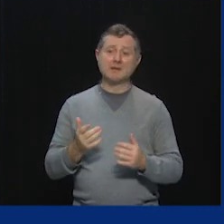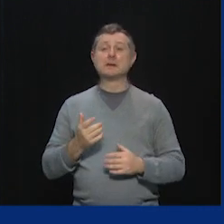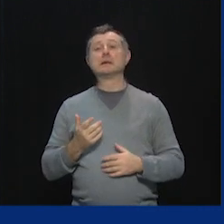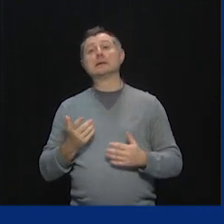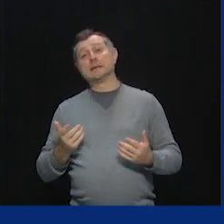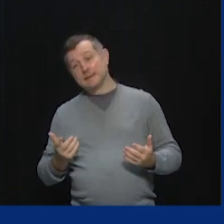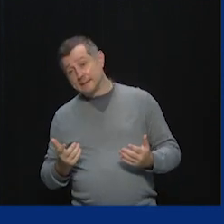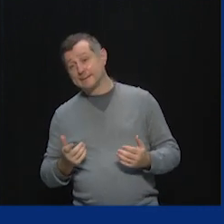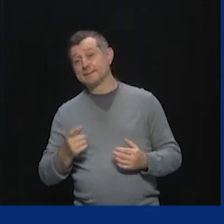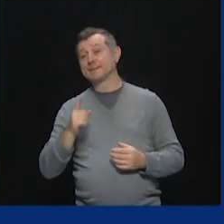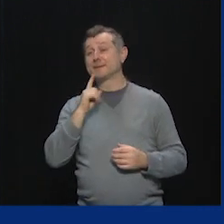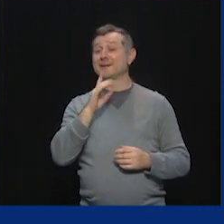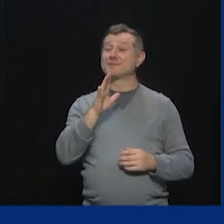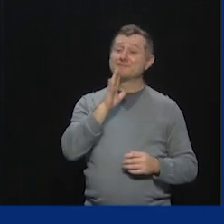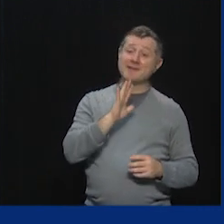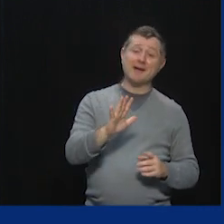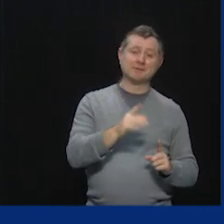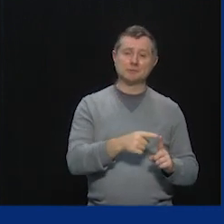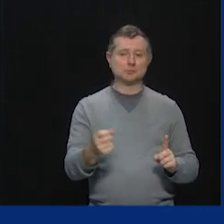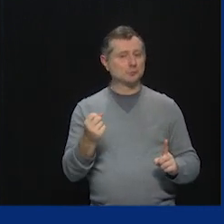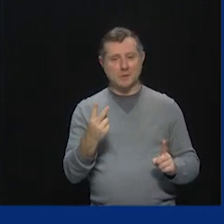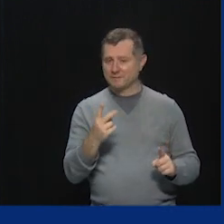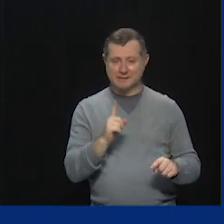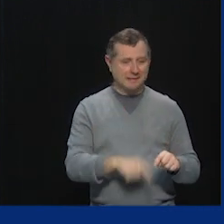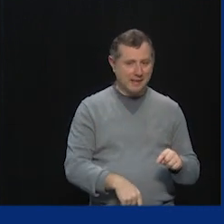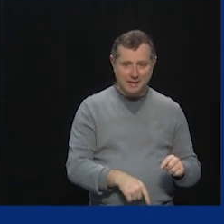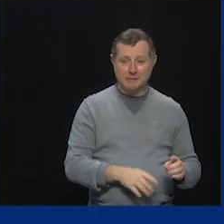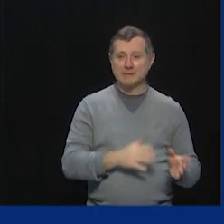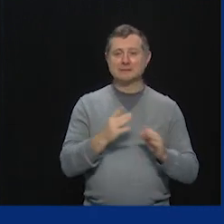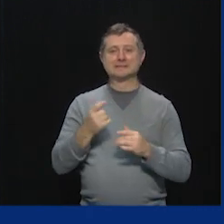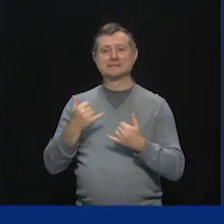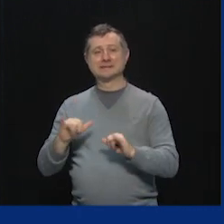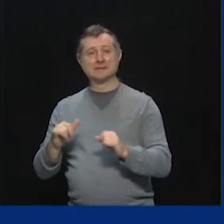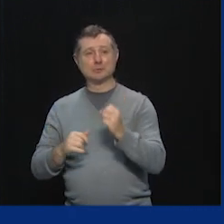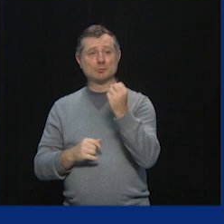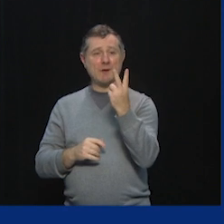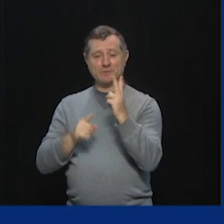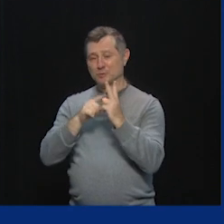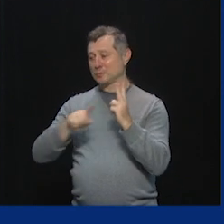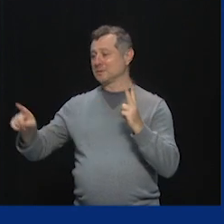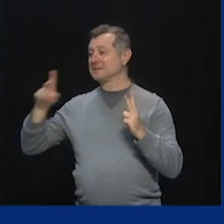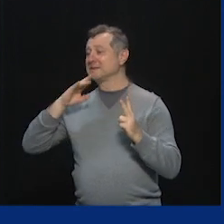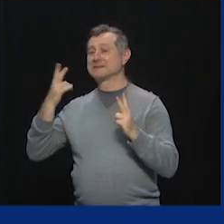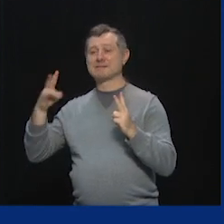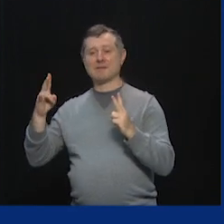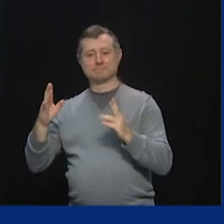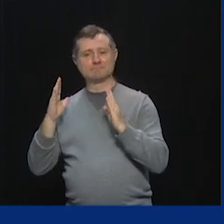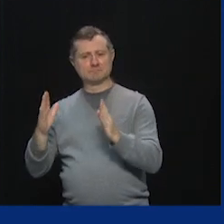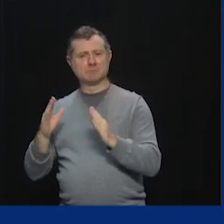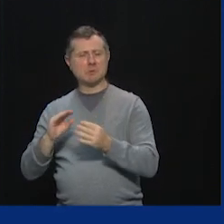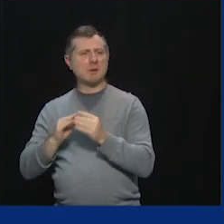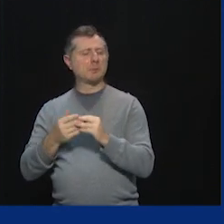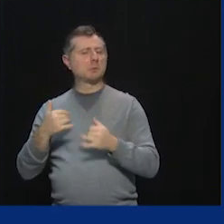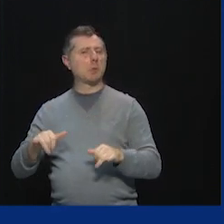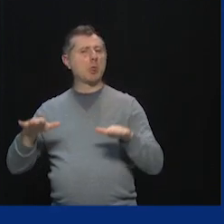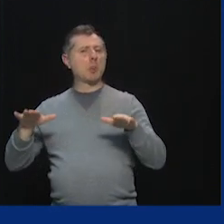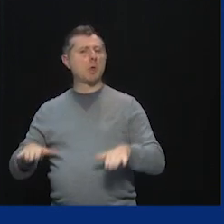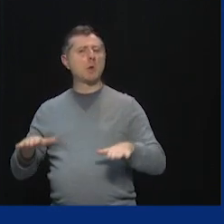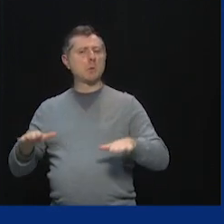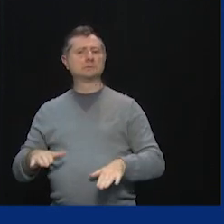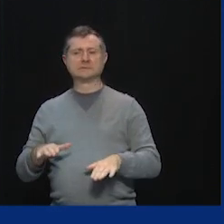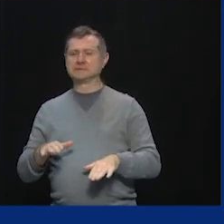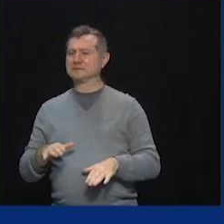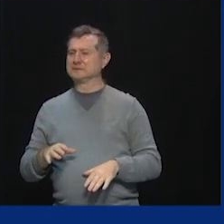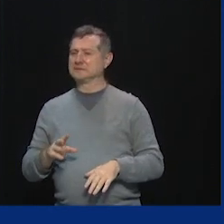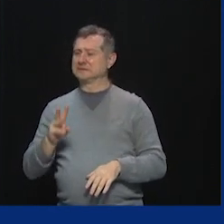lagging numbers between the ages of 12 and 17. You can see that we have 61% of young people